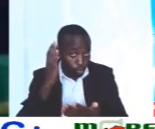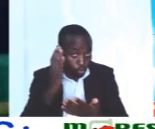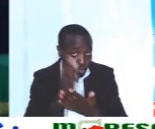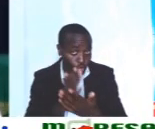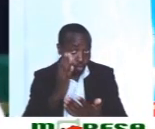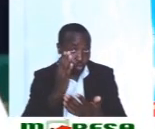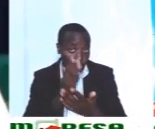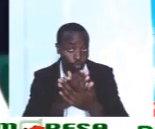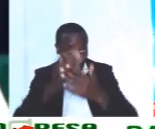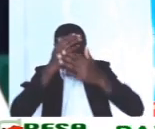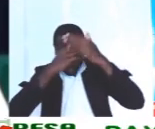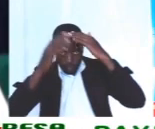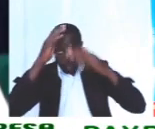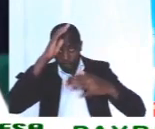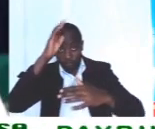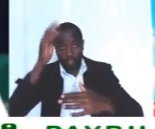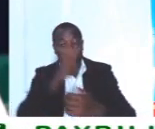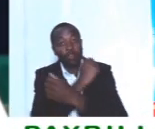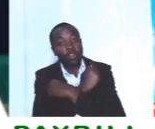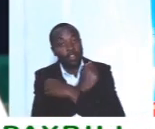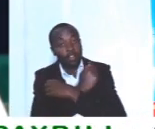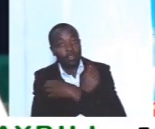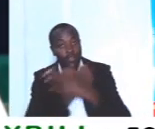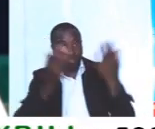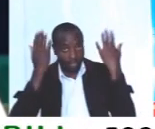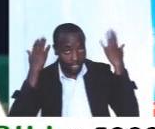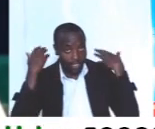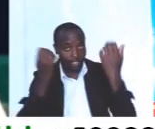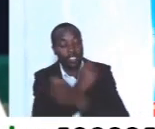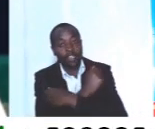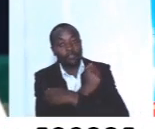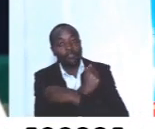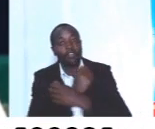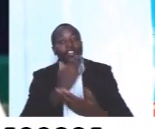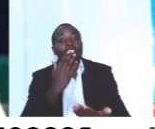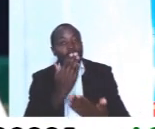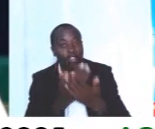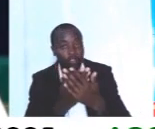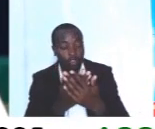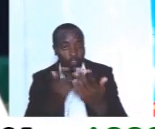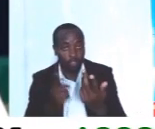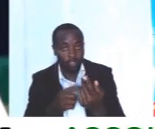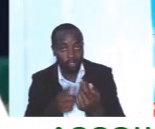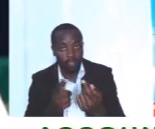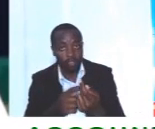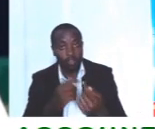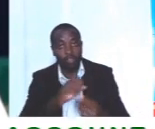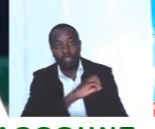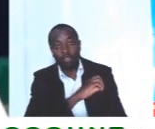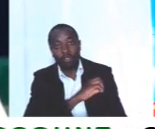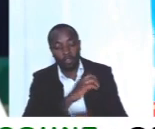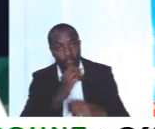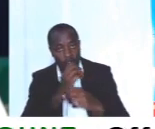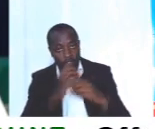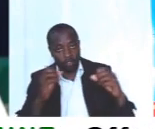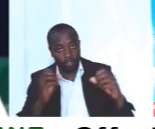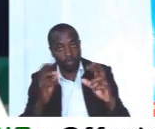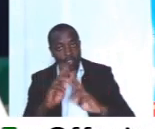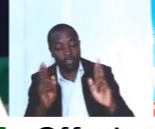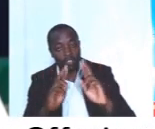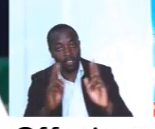Father, you love us with an everlasting love. Thank you because, dear Lord, you never count our sins, but you are always ready to forgive